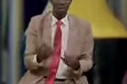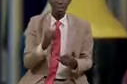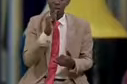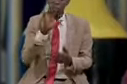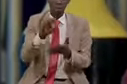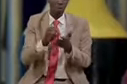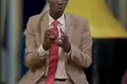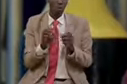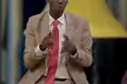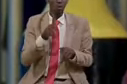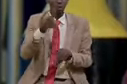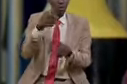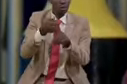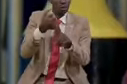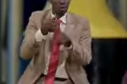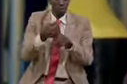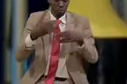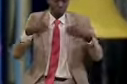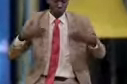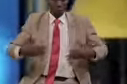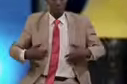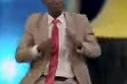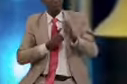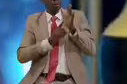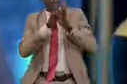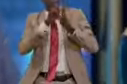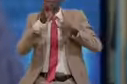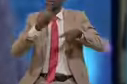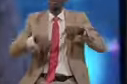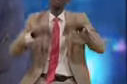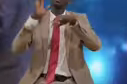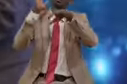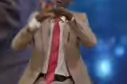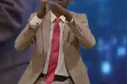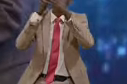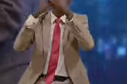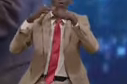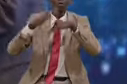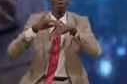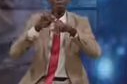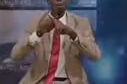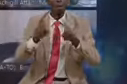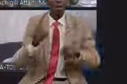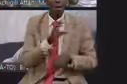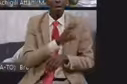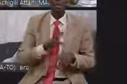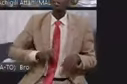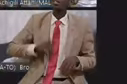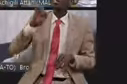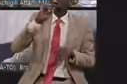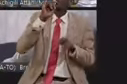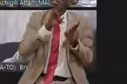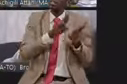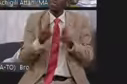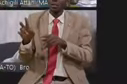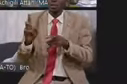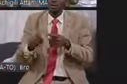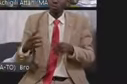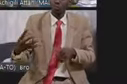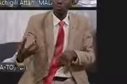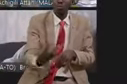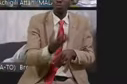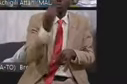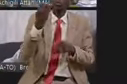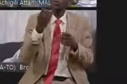by yourself to touch heaven, but Christ wants to take you now and link you up